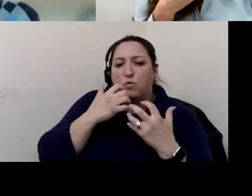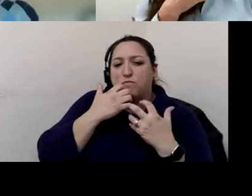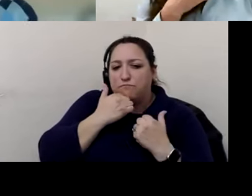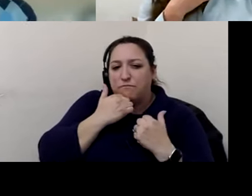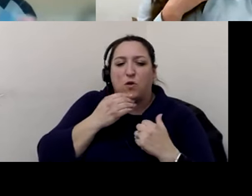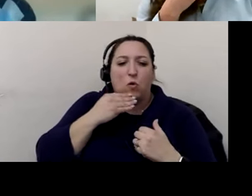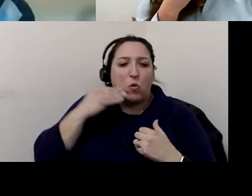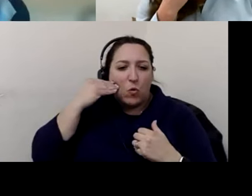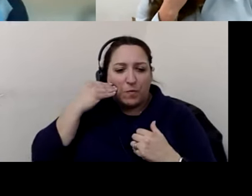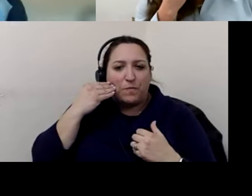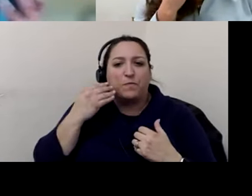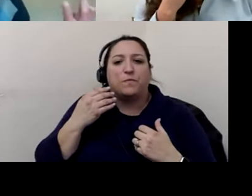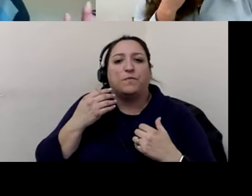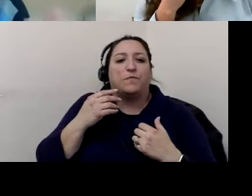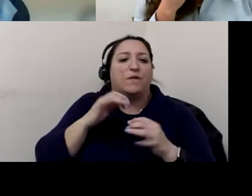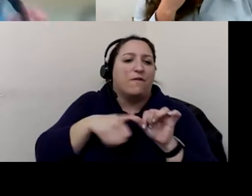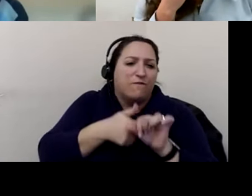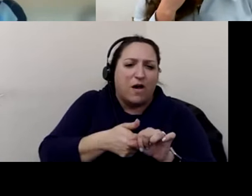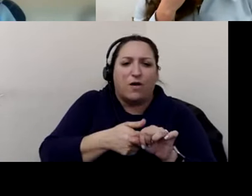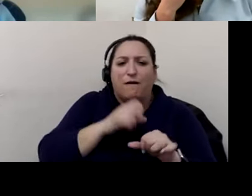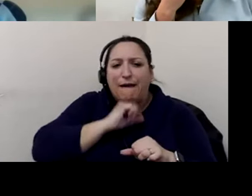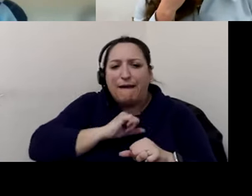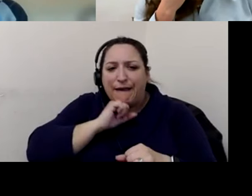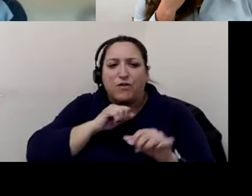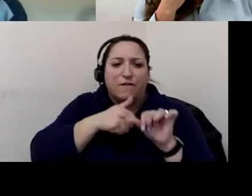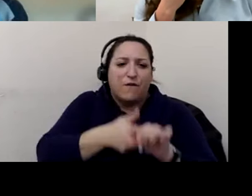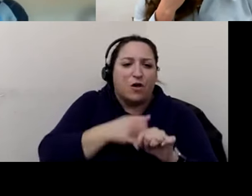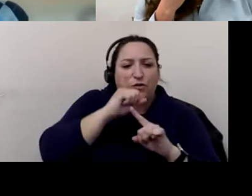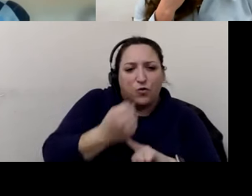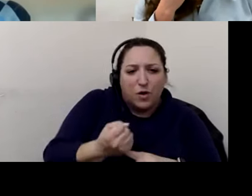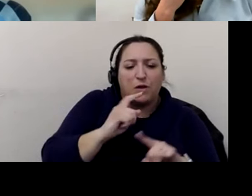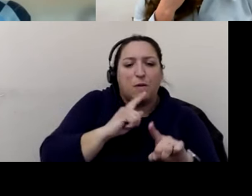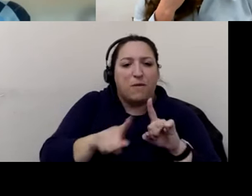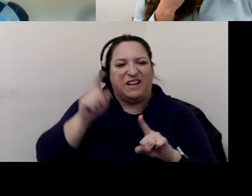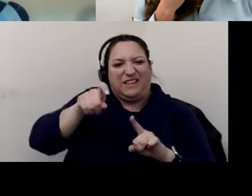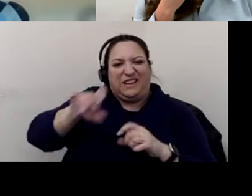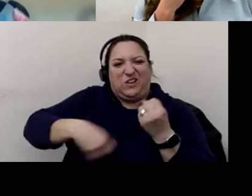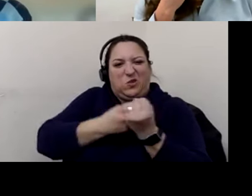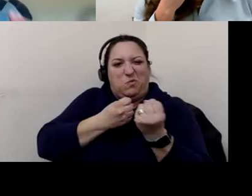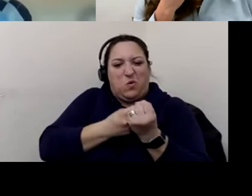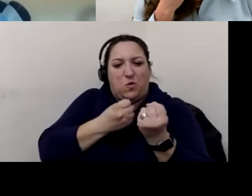home based on age, based on situation, but they needed support.